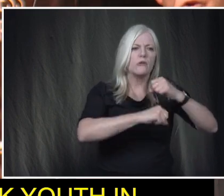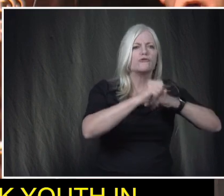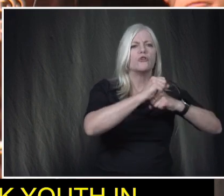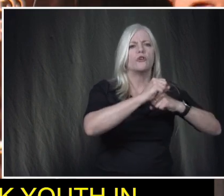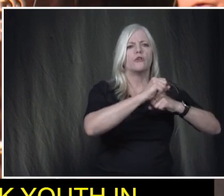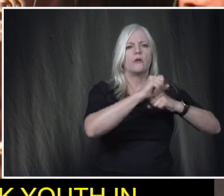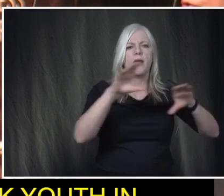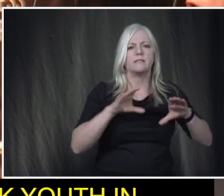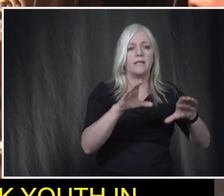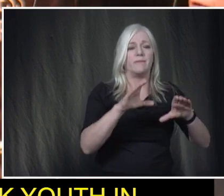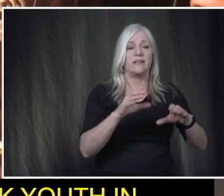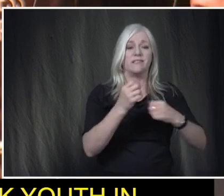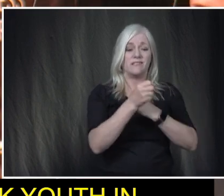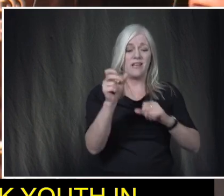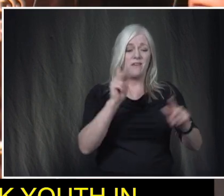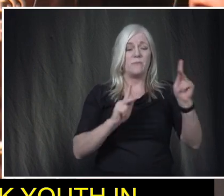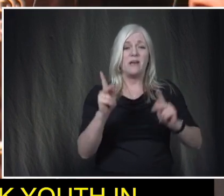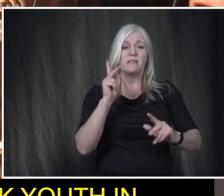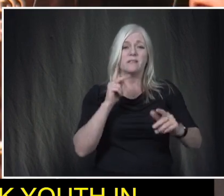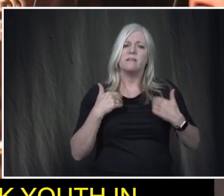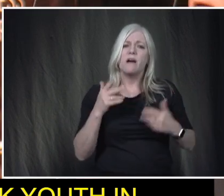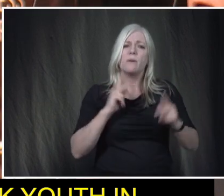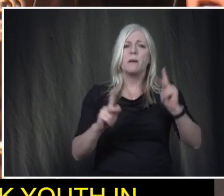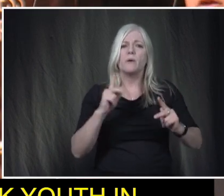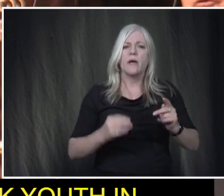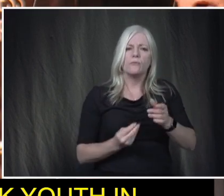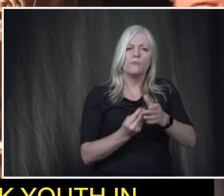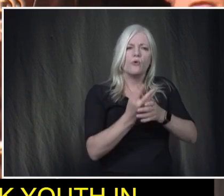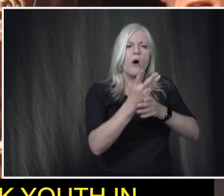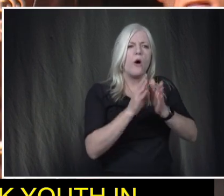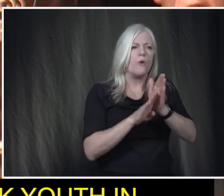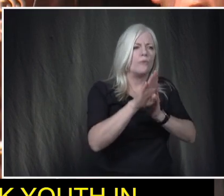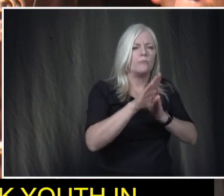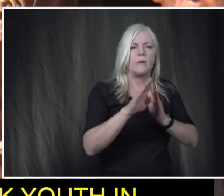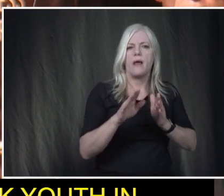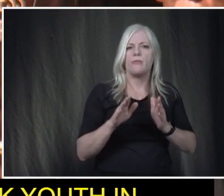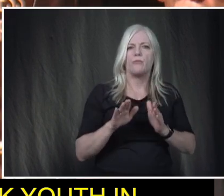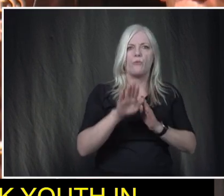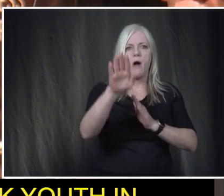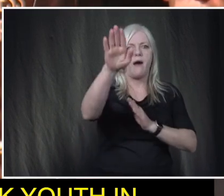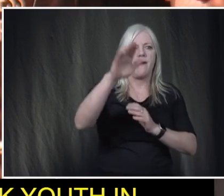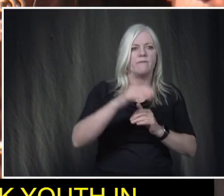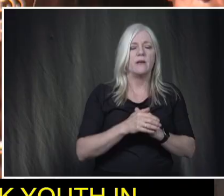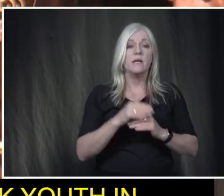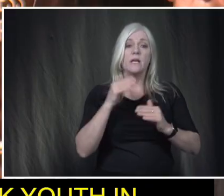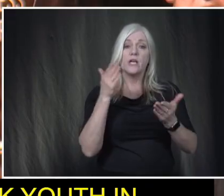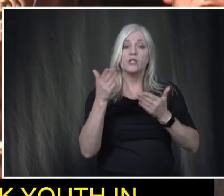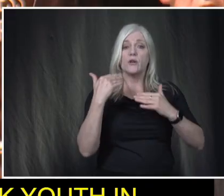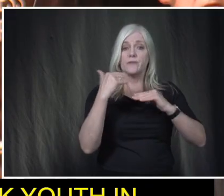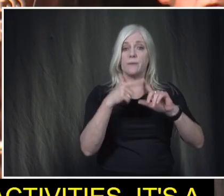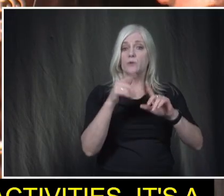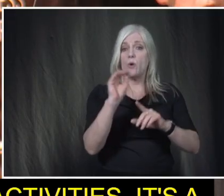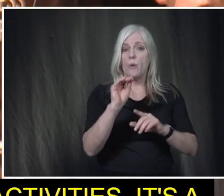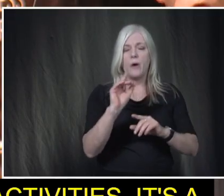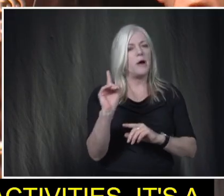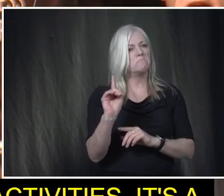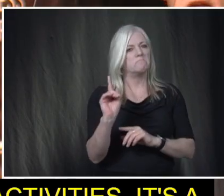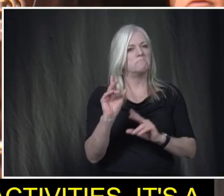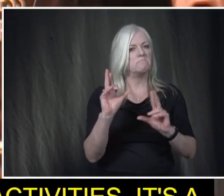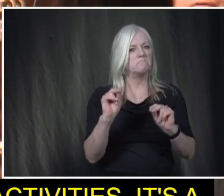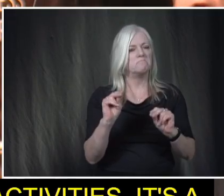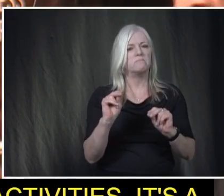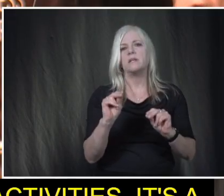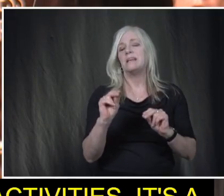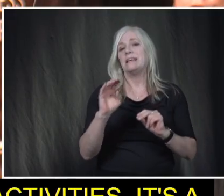place for young people to grow and thrive. And his service is not limited to Omaha. It extends as well all the way to